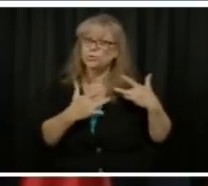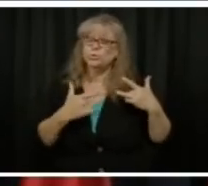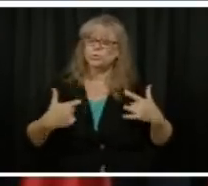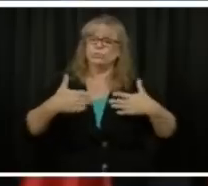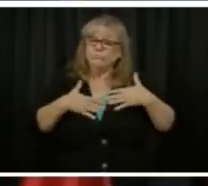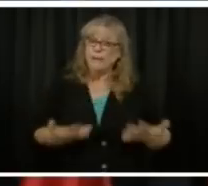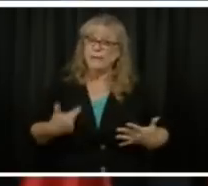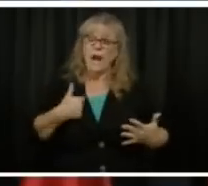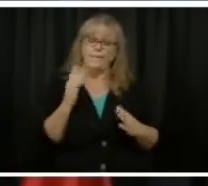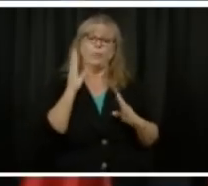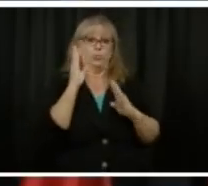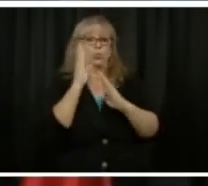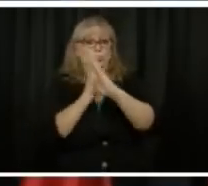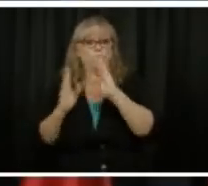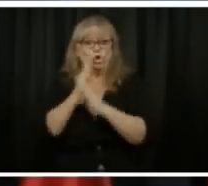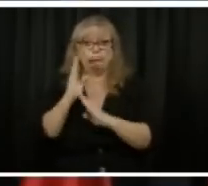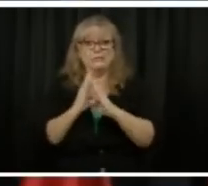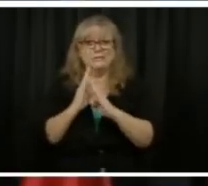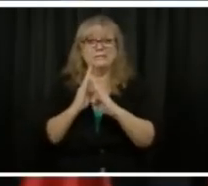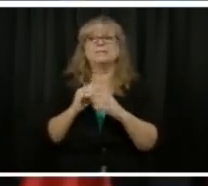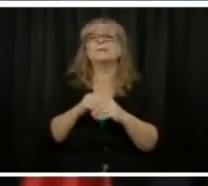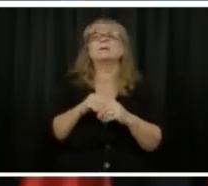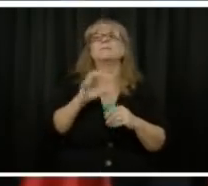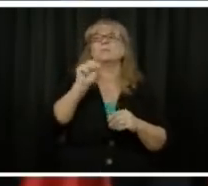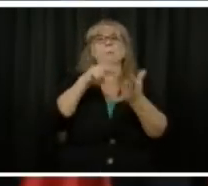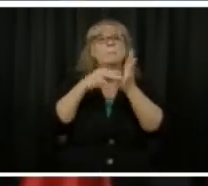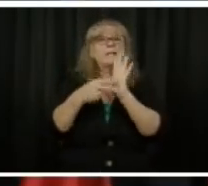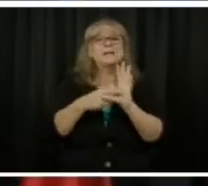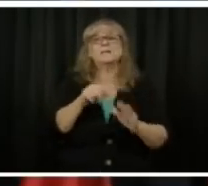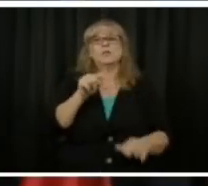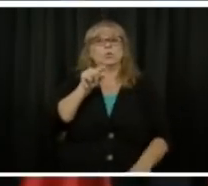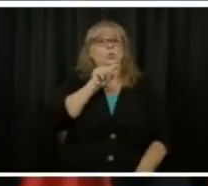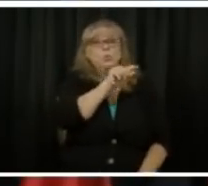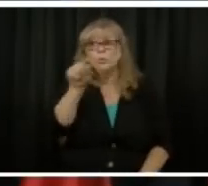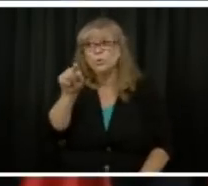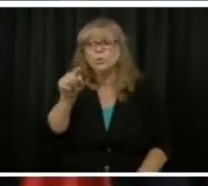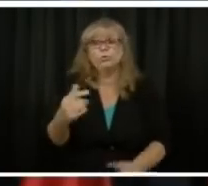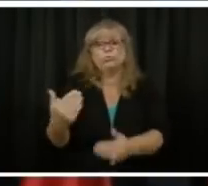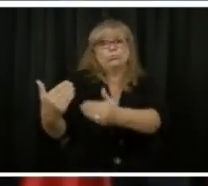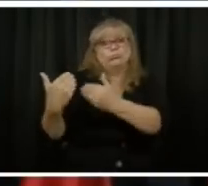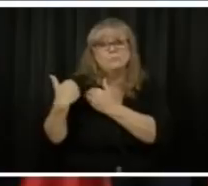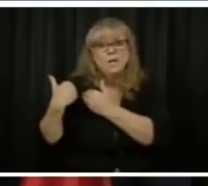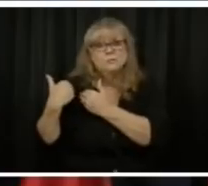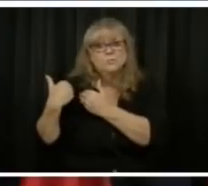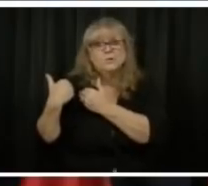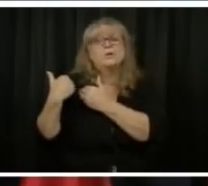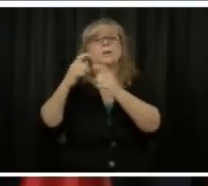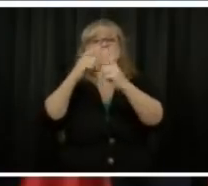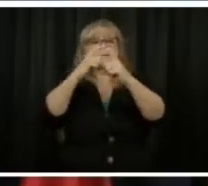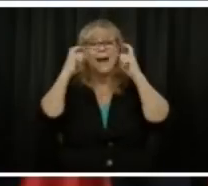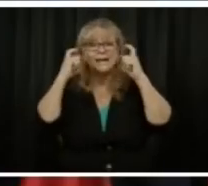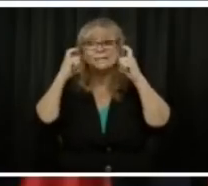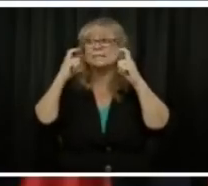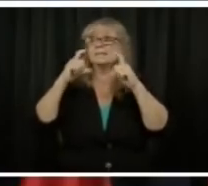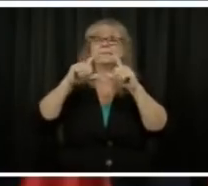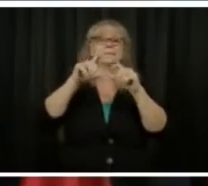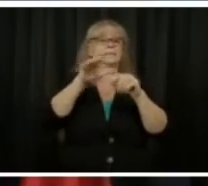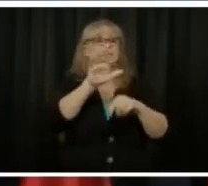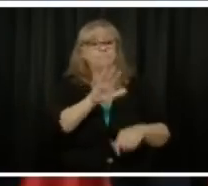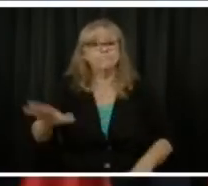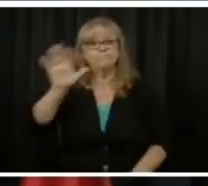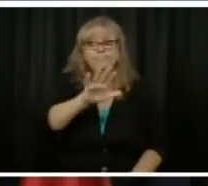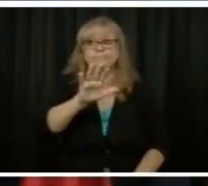and this increased effort for social distancing, that we would risk being a national hotspot. The